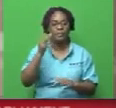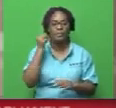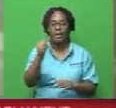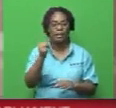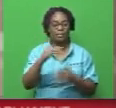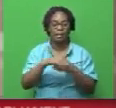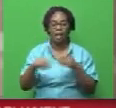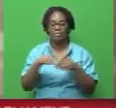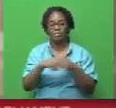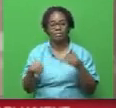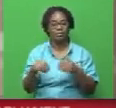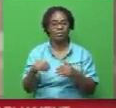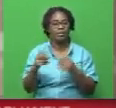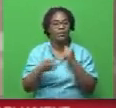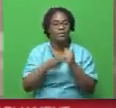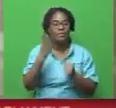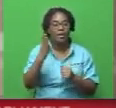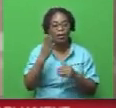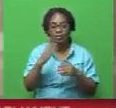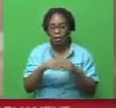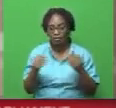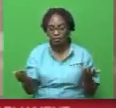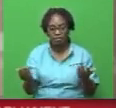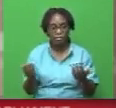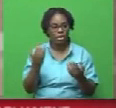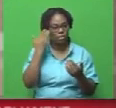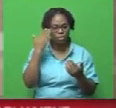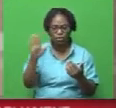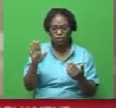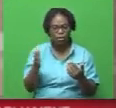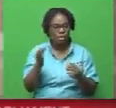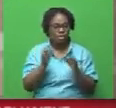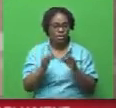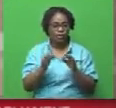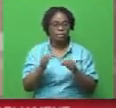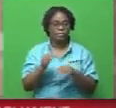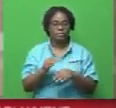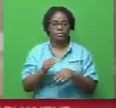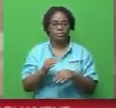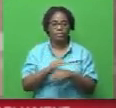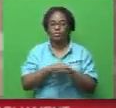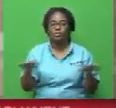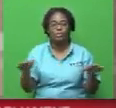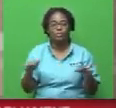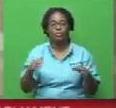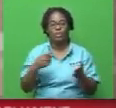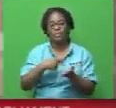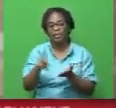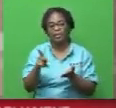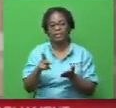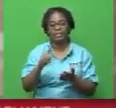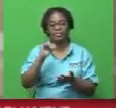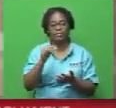know if now that they don't have to retain Mr. Jenkins to persecute Mr. Ramdin and Mr. Ramlogan, if they've saved some money there. But